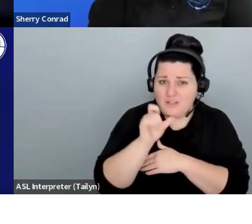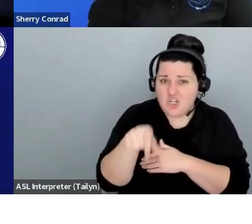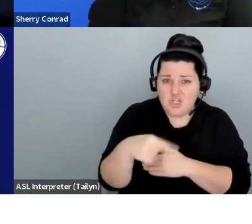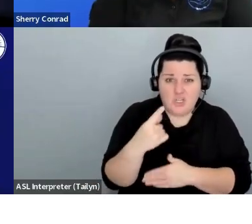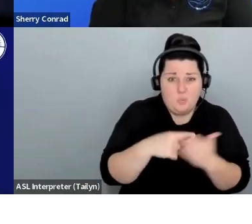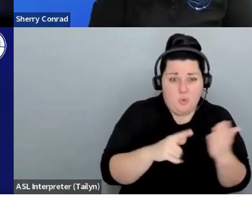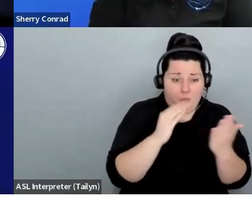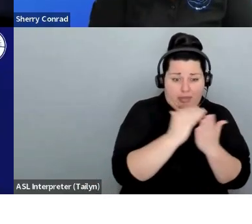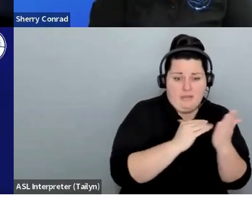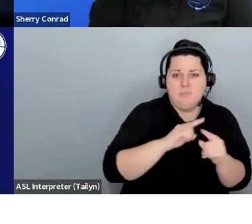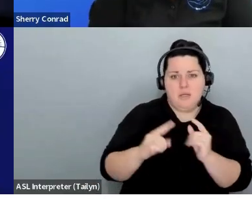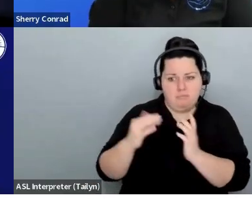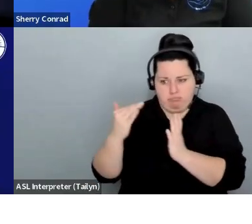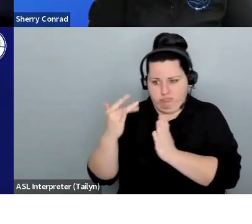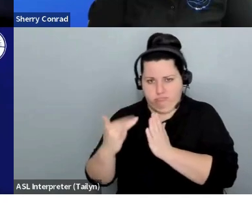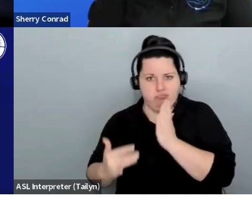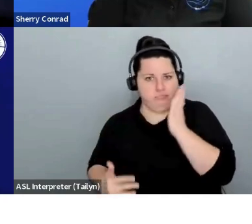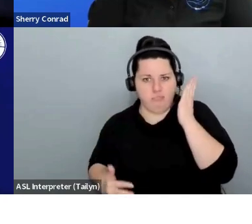listed.